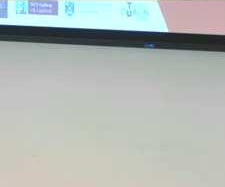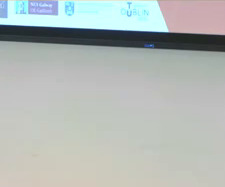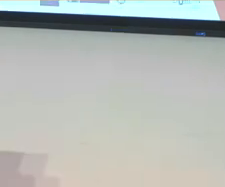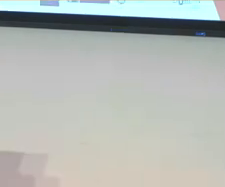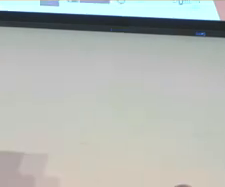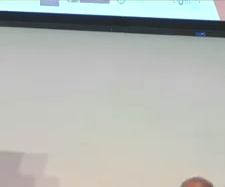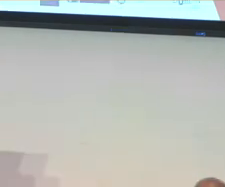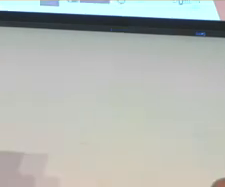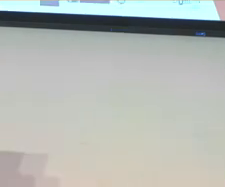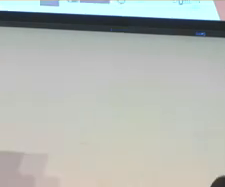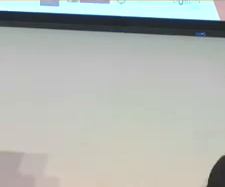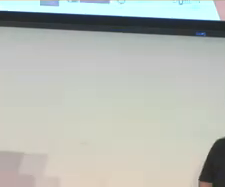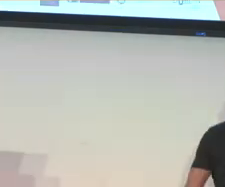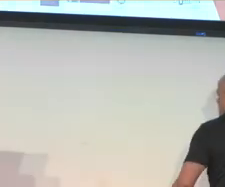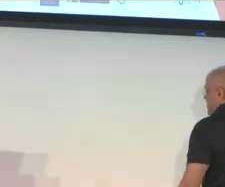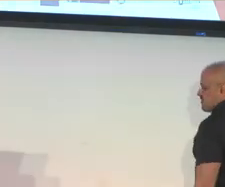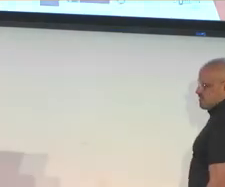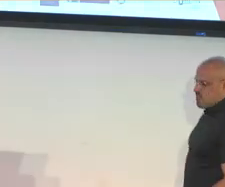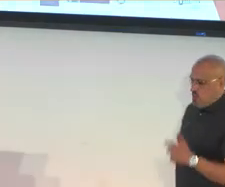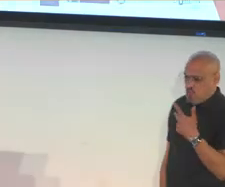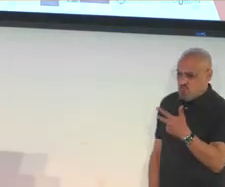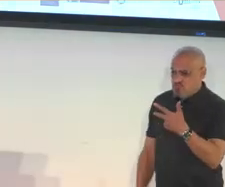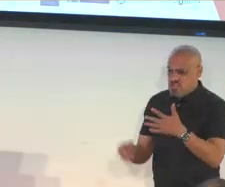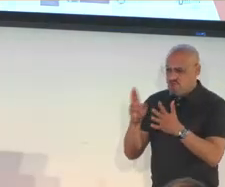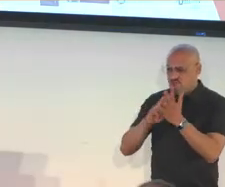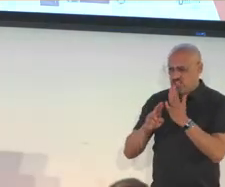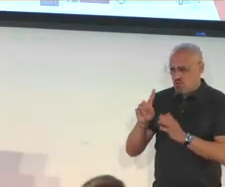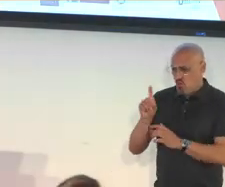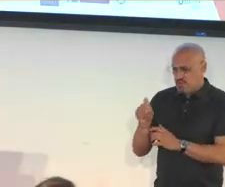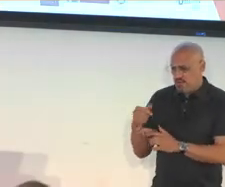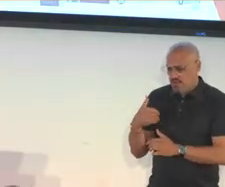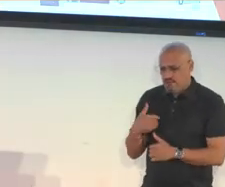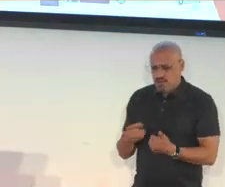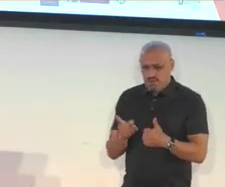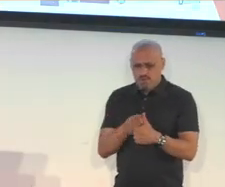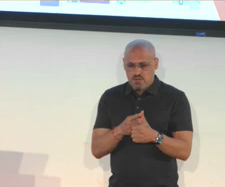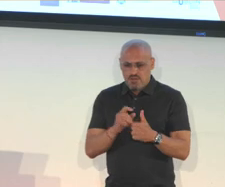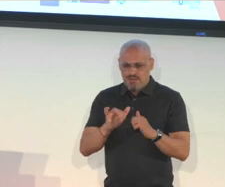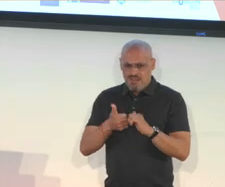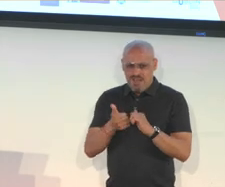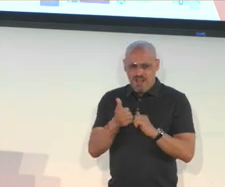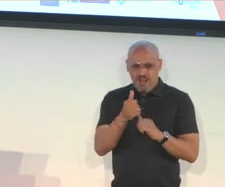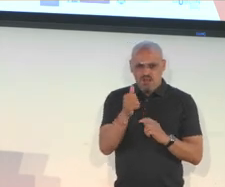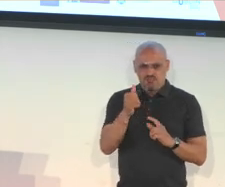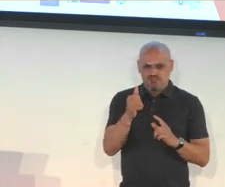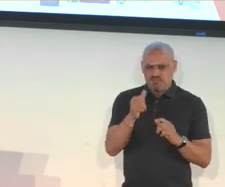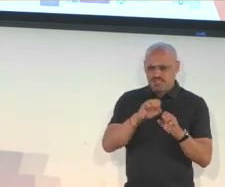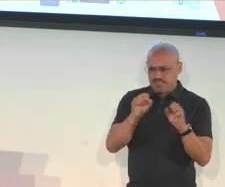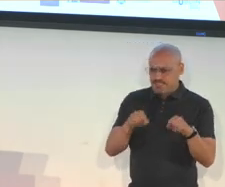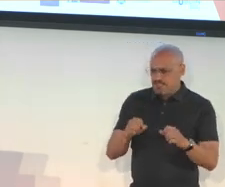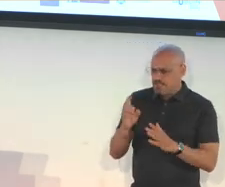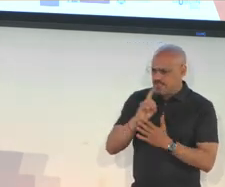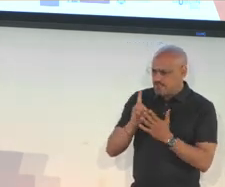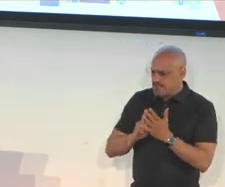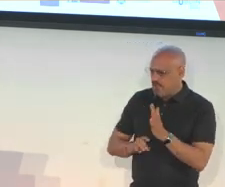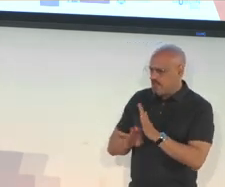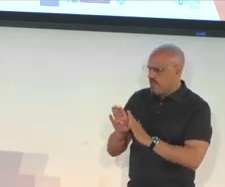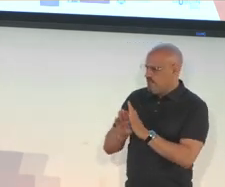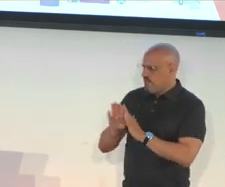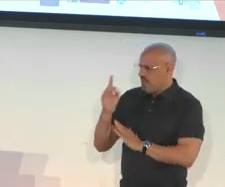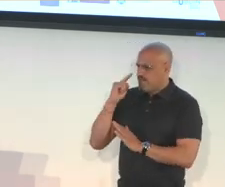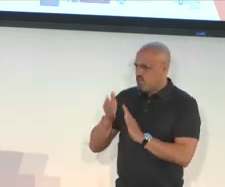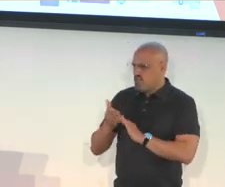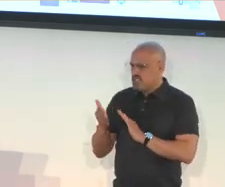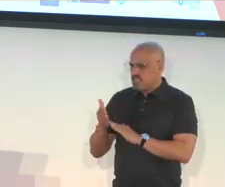questions. The first research question is, how can XR systems be designed and developed to